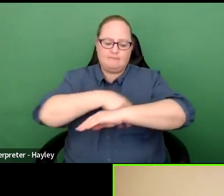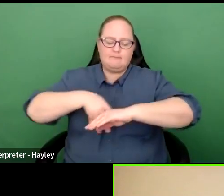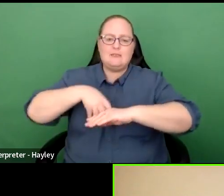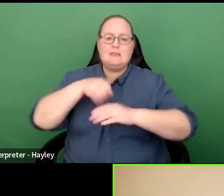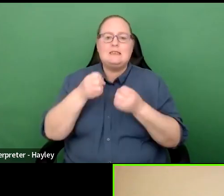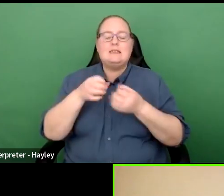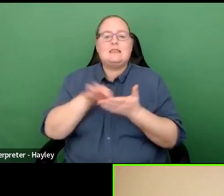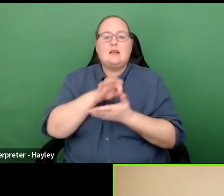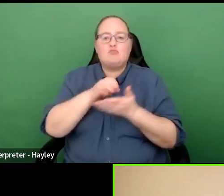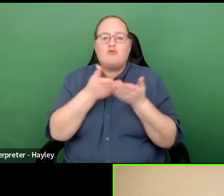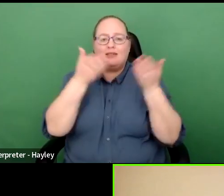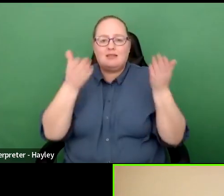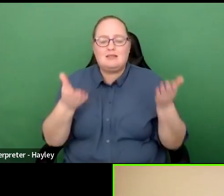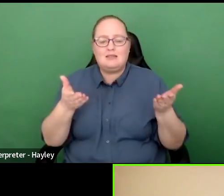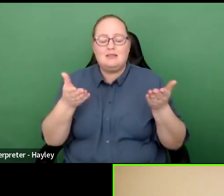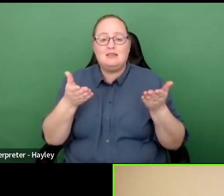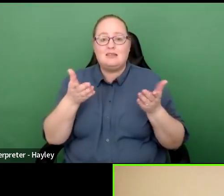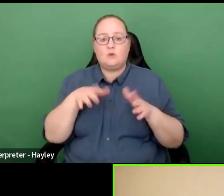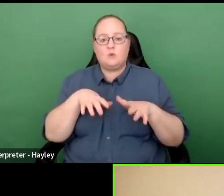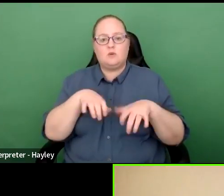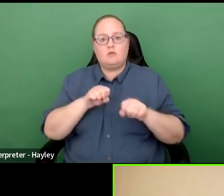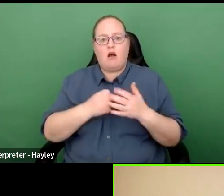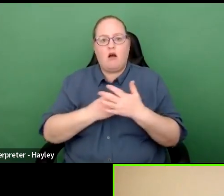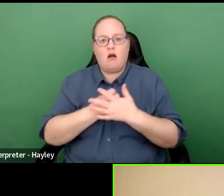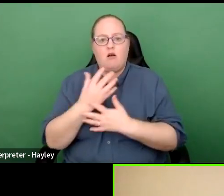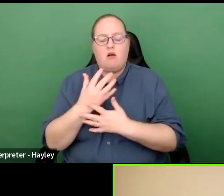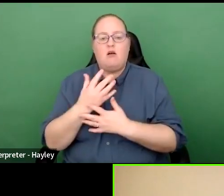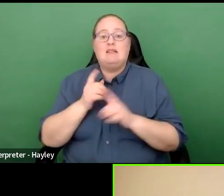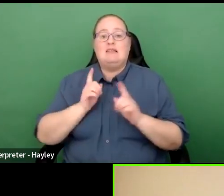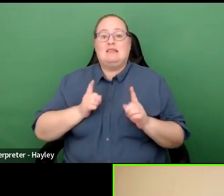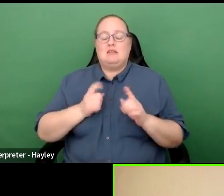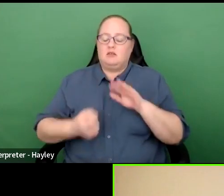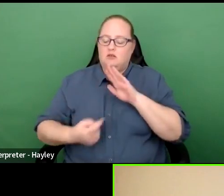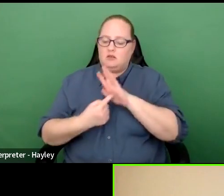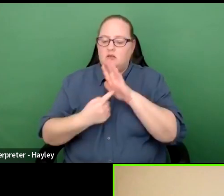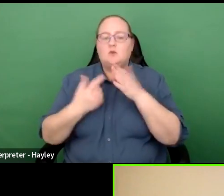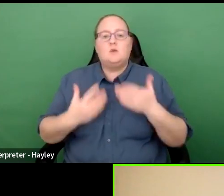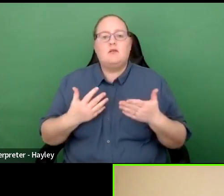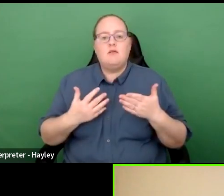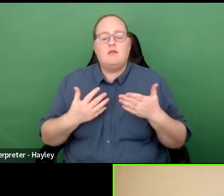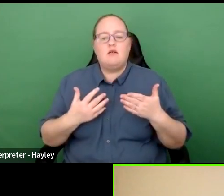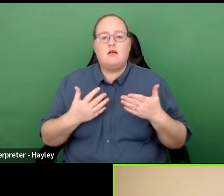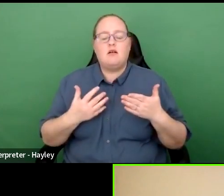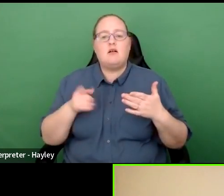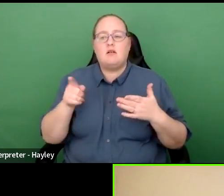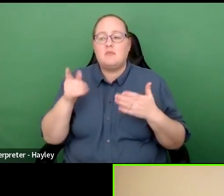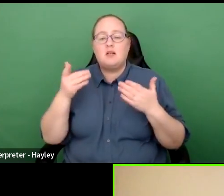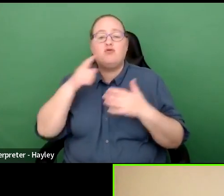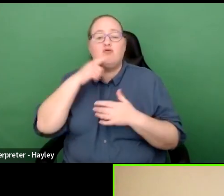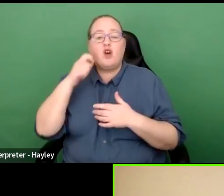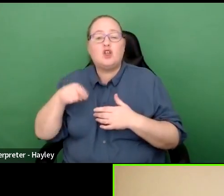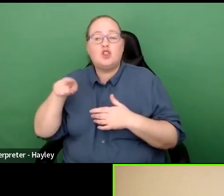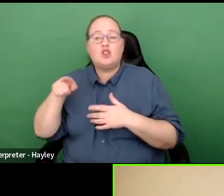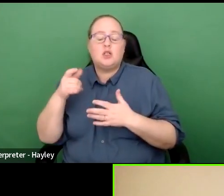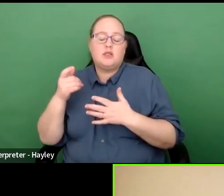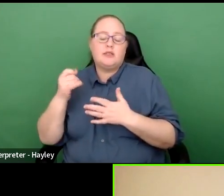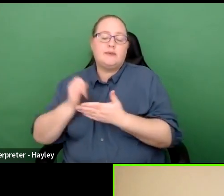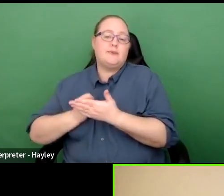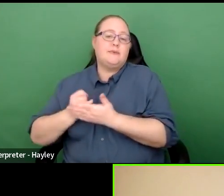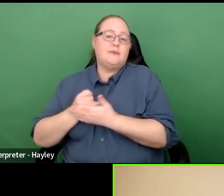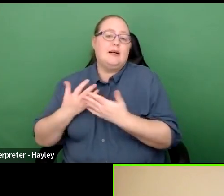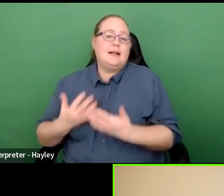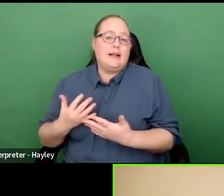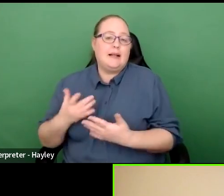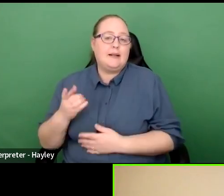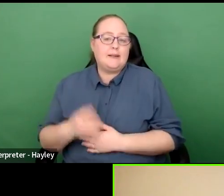important words today at these darkest, possibly darkest of all dark hours that Russia went to.